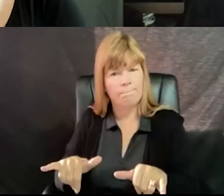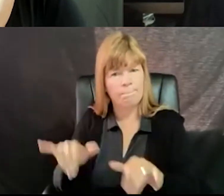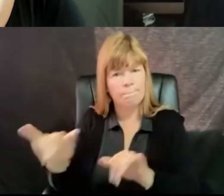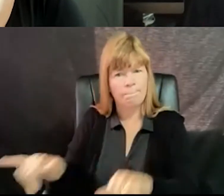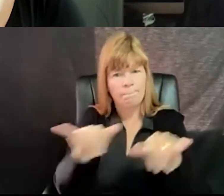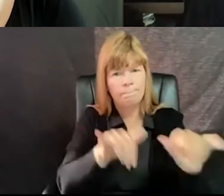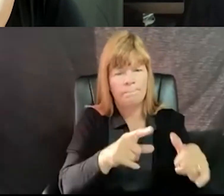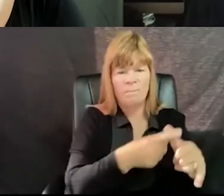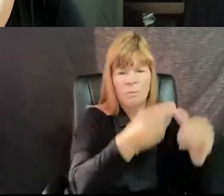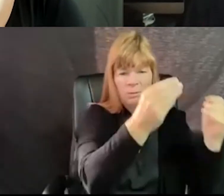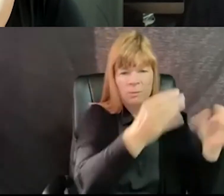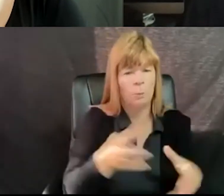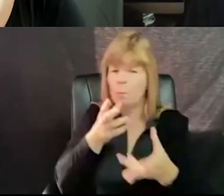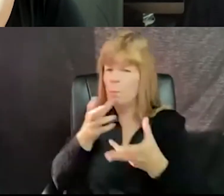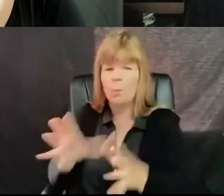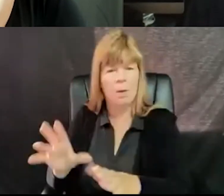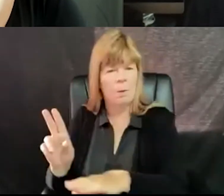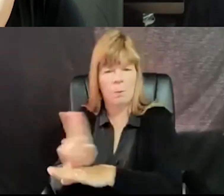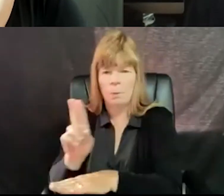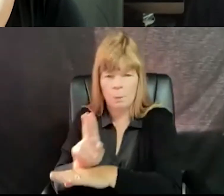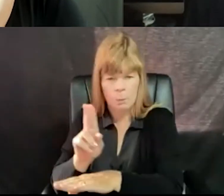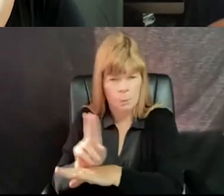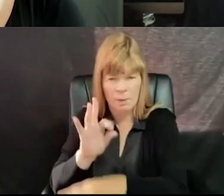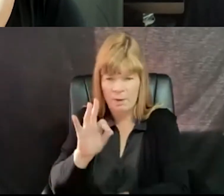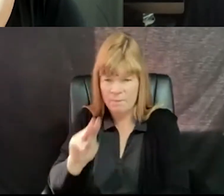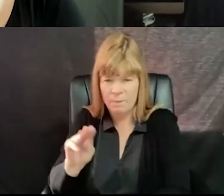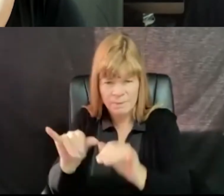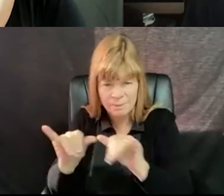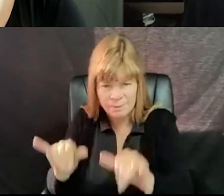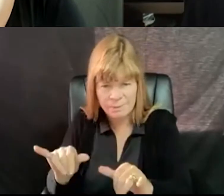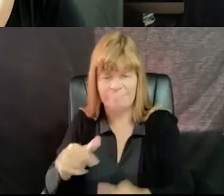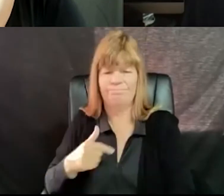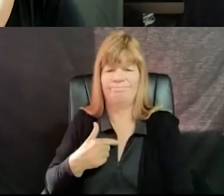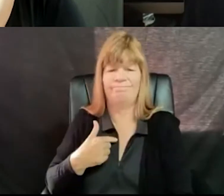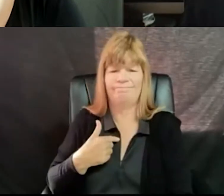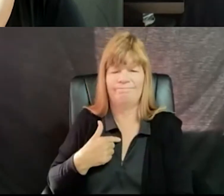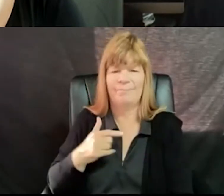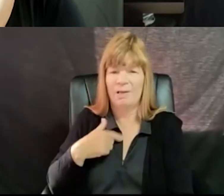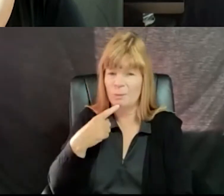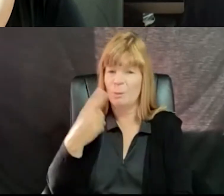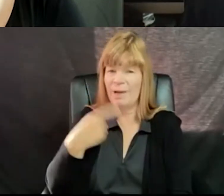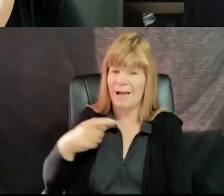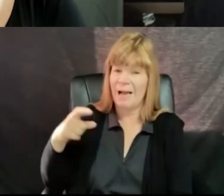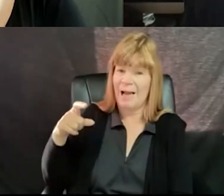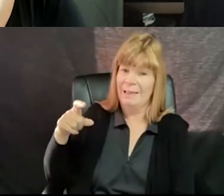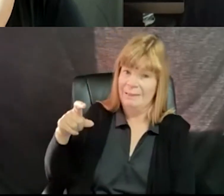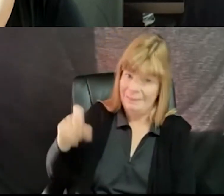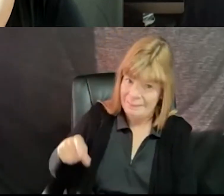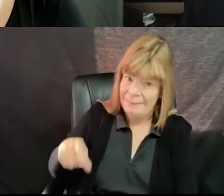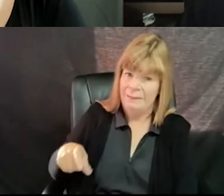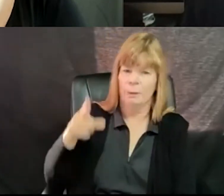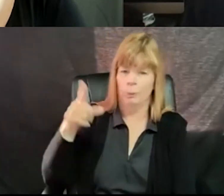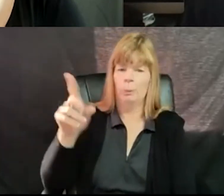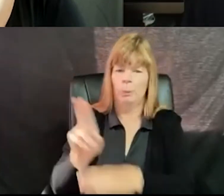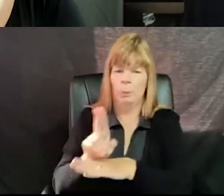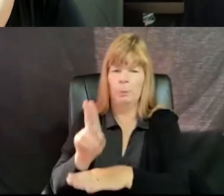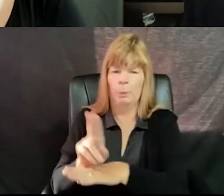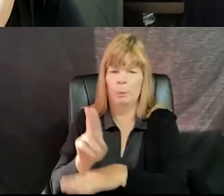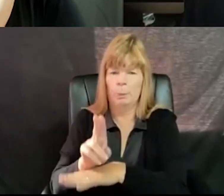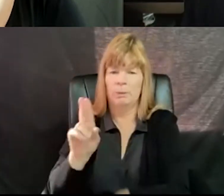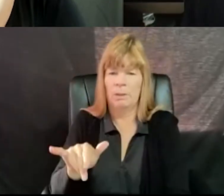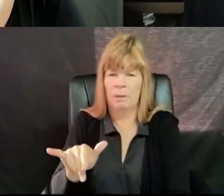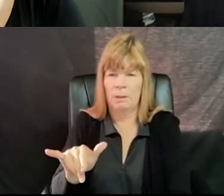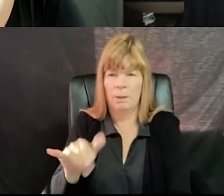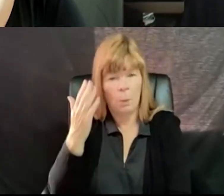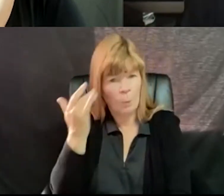that they didn't want to wear it. And I told him I needed him to wear it. Otherwise,